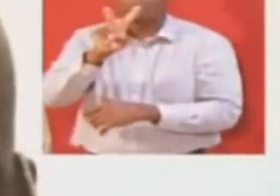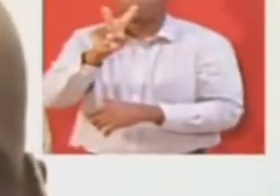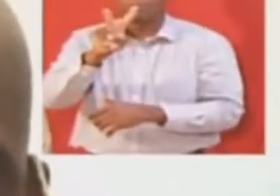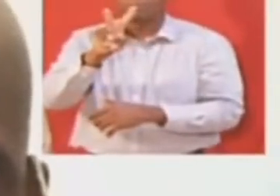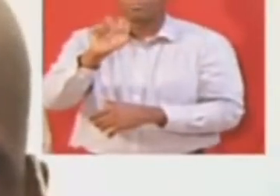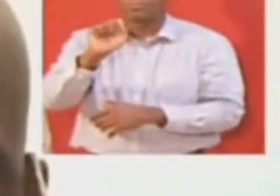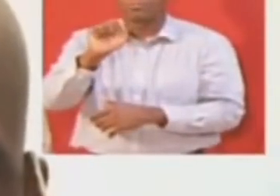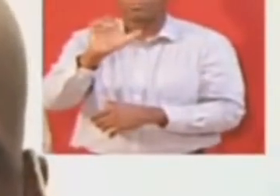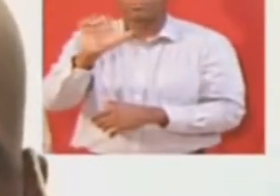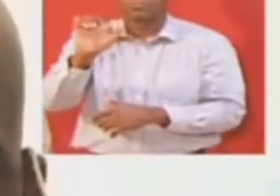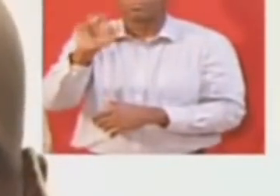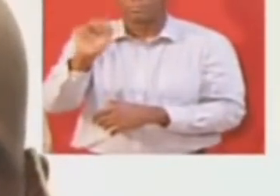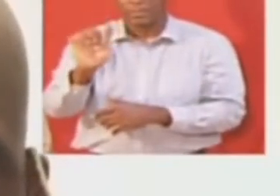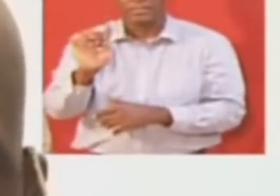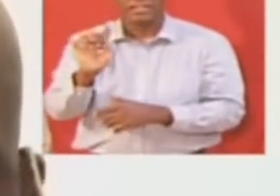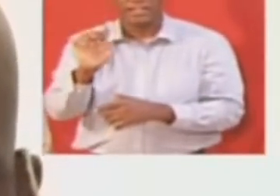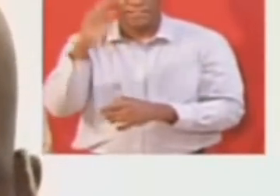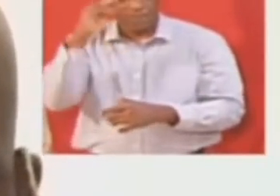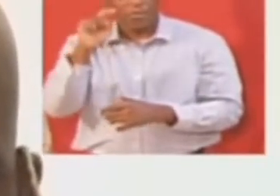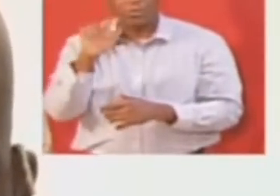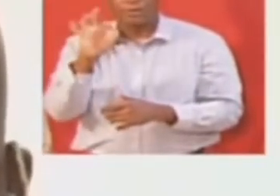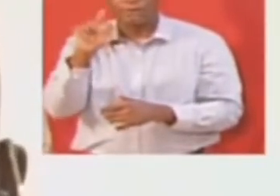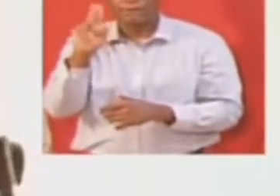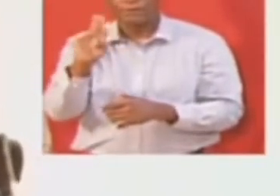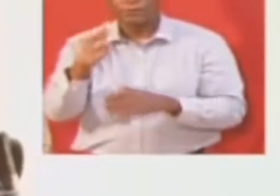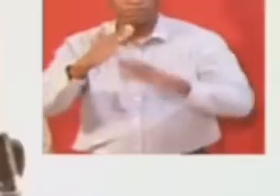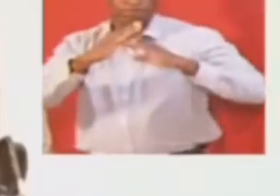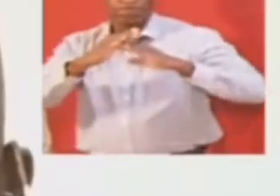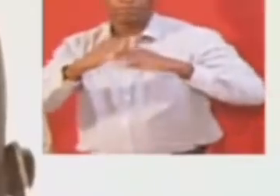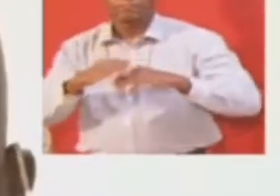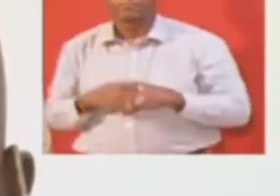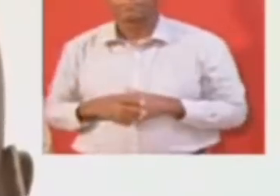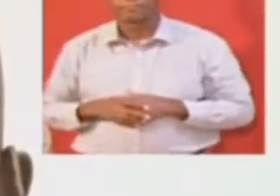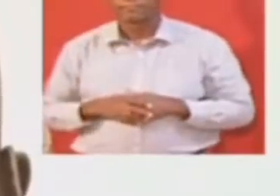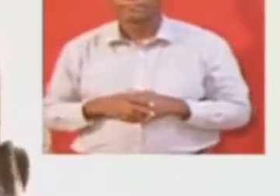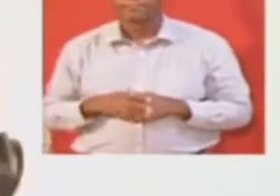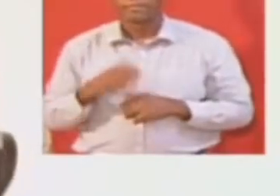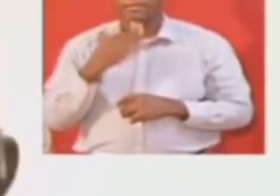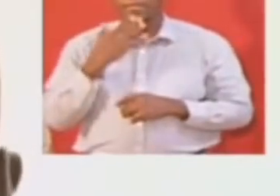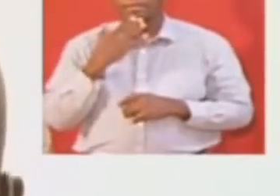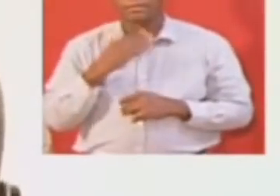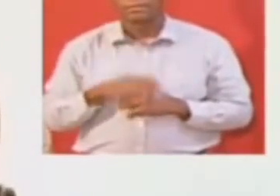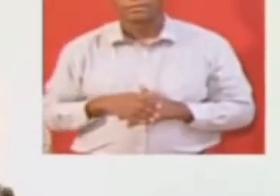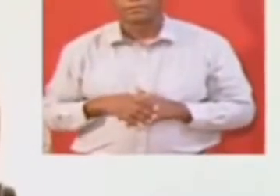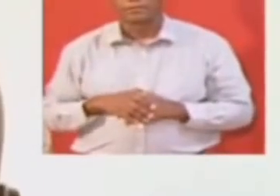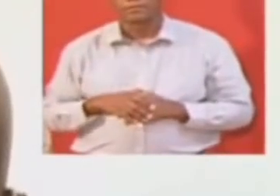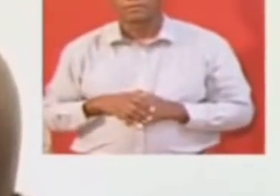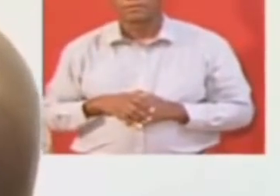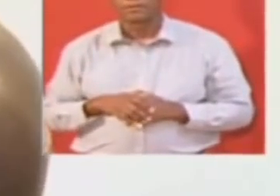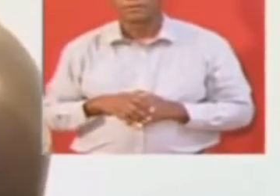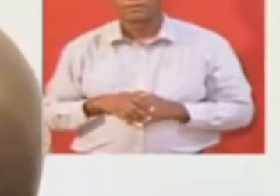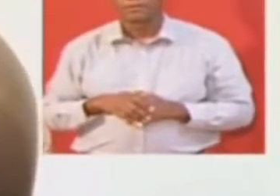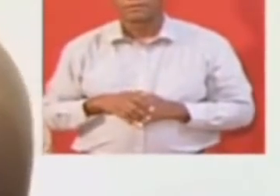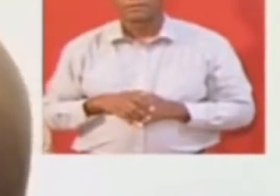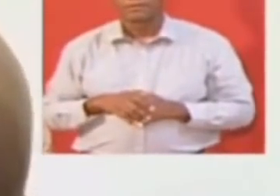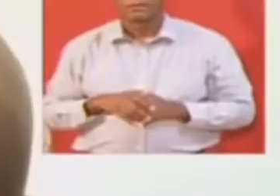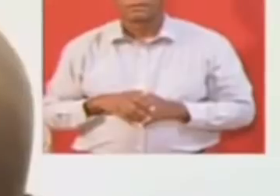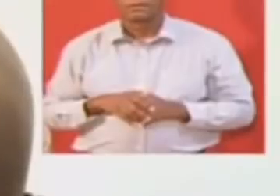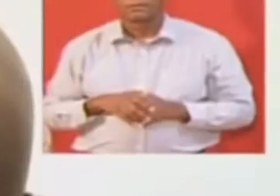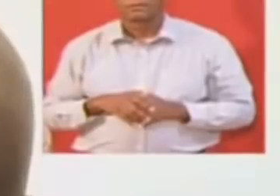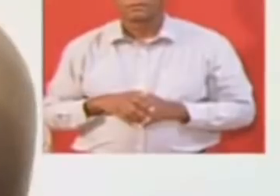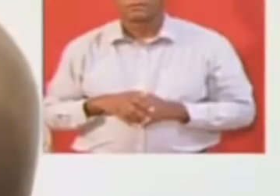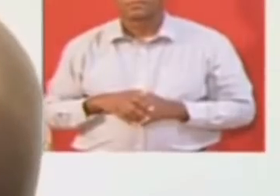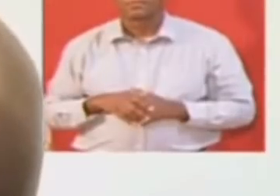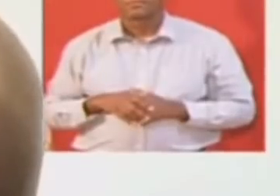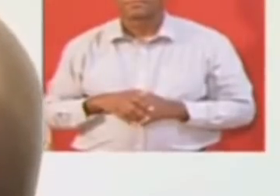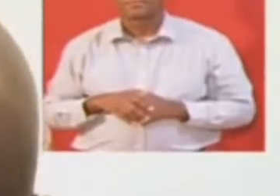Thank you very much, Minister and members of the health team. Given what we have raised here today